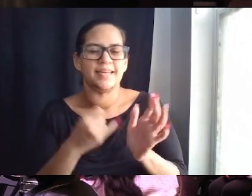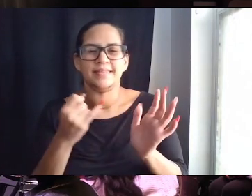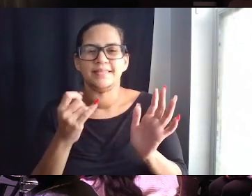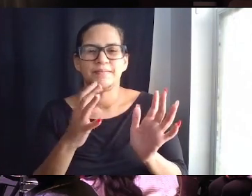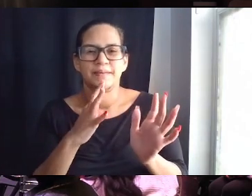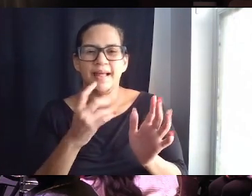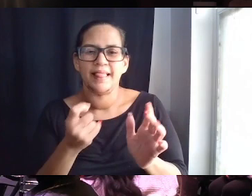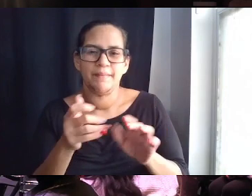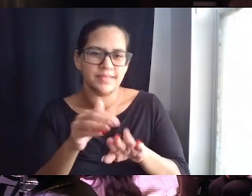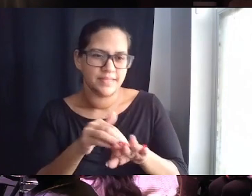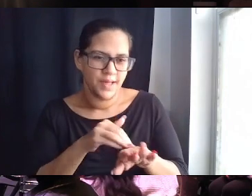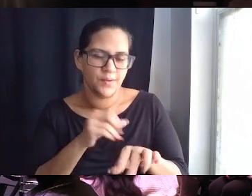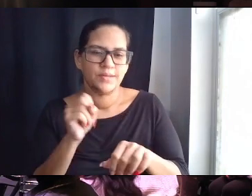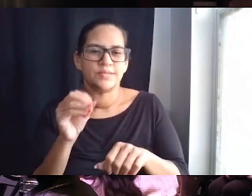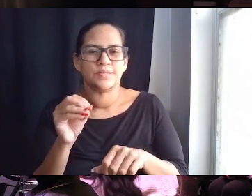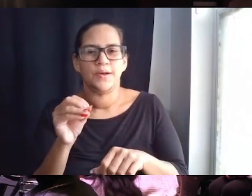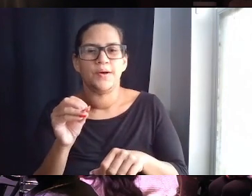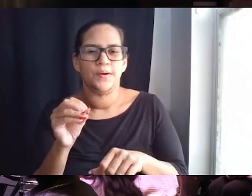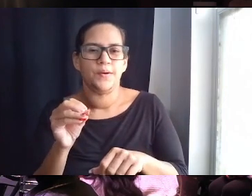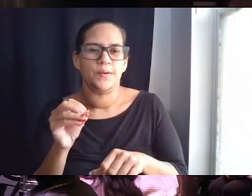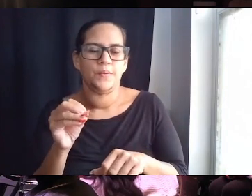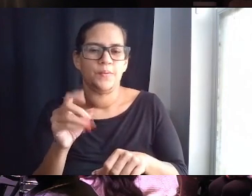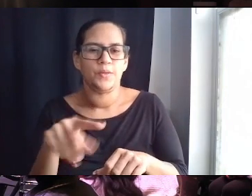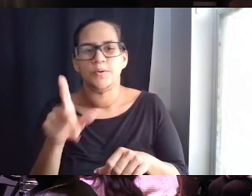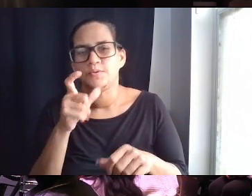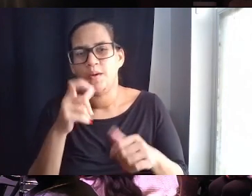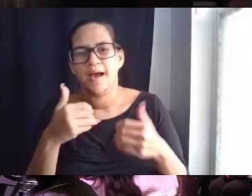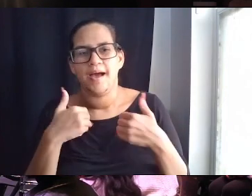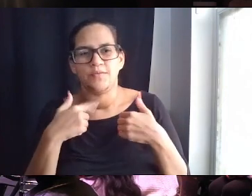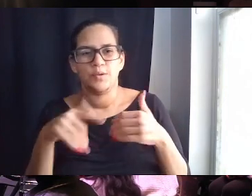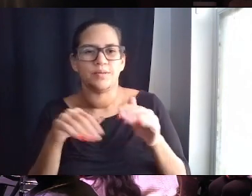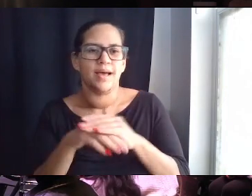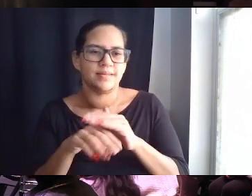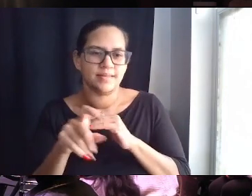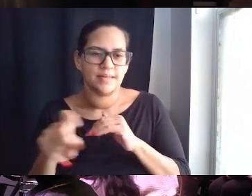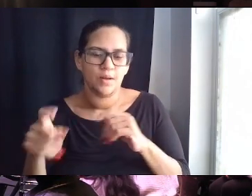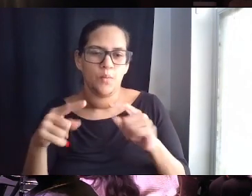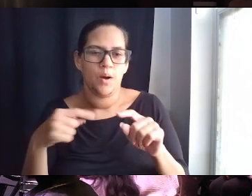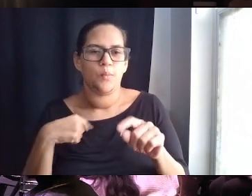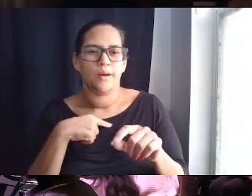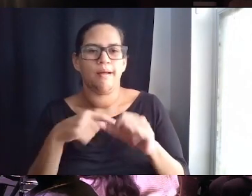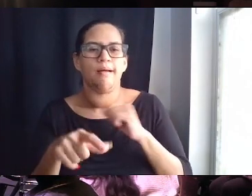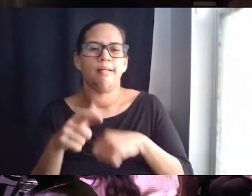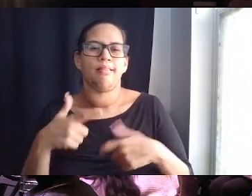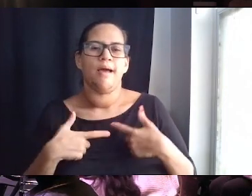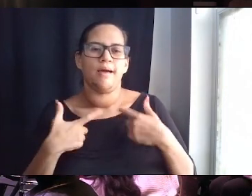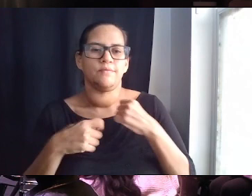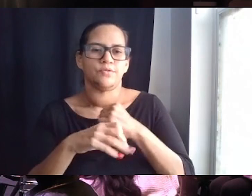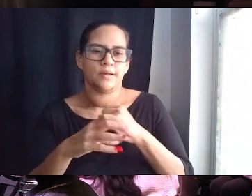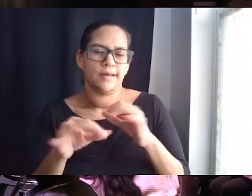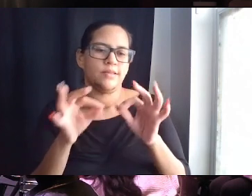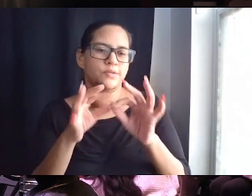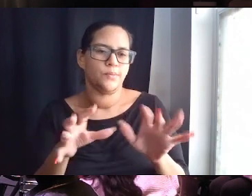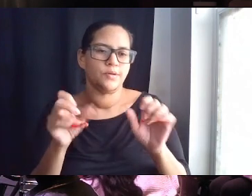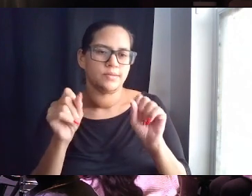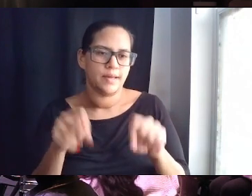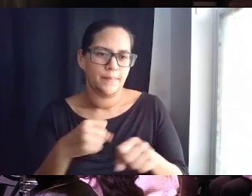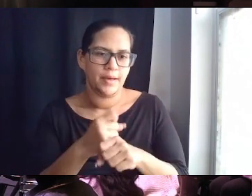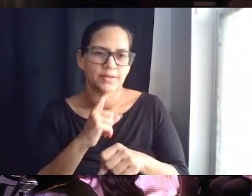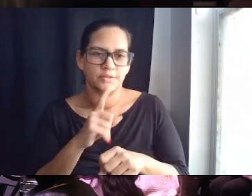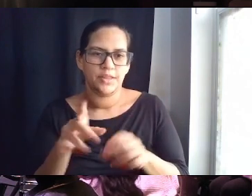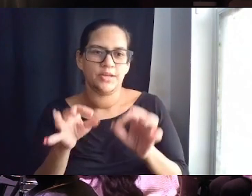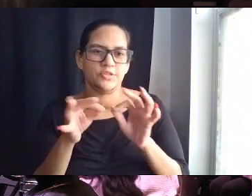that those who have those access needs while we're live streaming and the interpreters can make sure they're interpreting everything we're